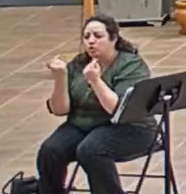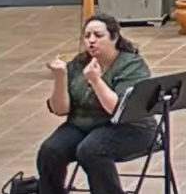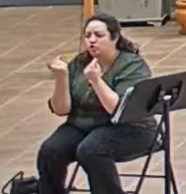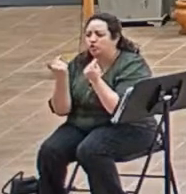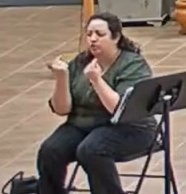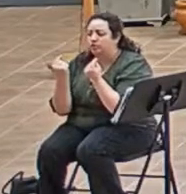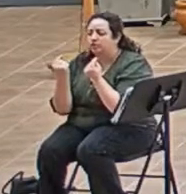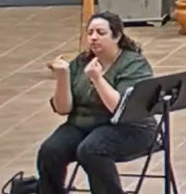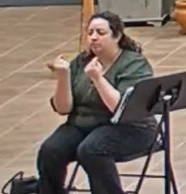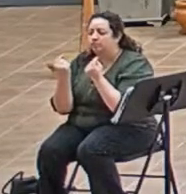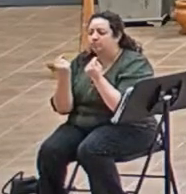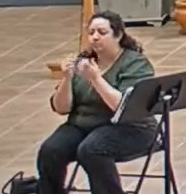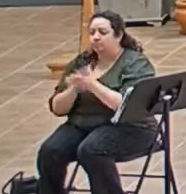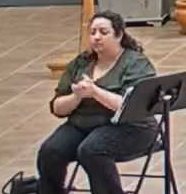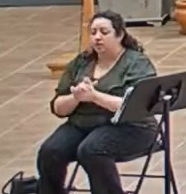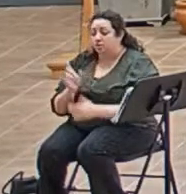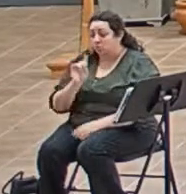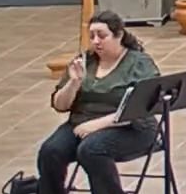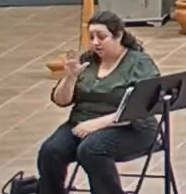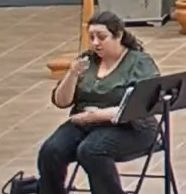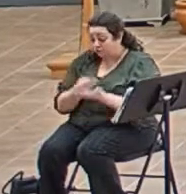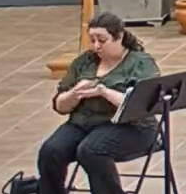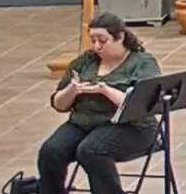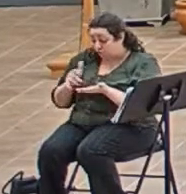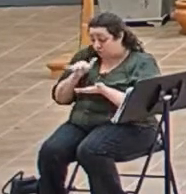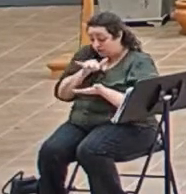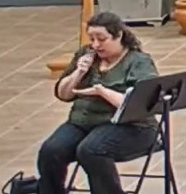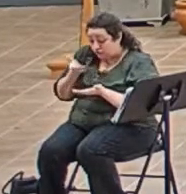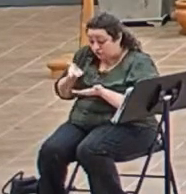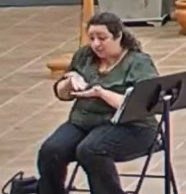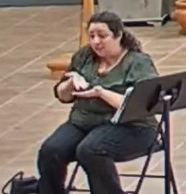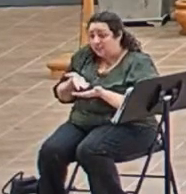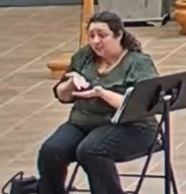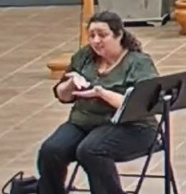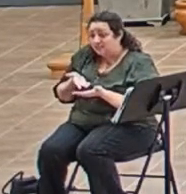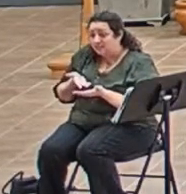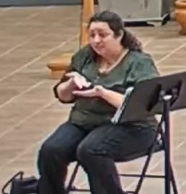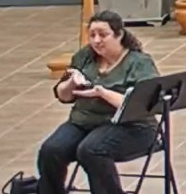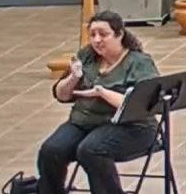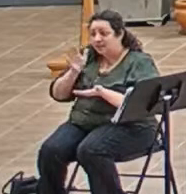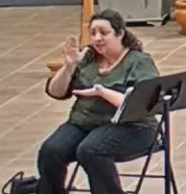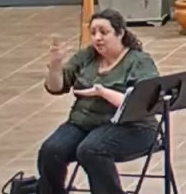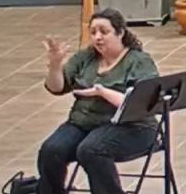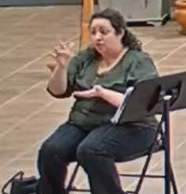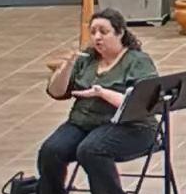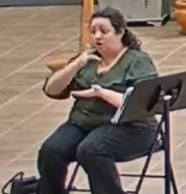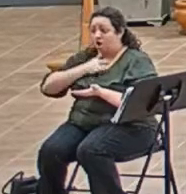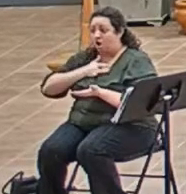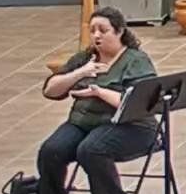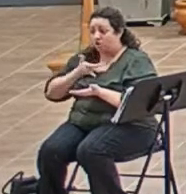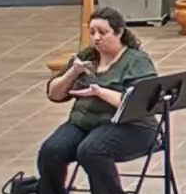treasure is, there also will your heart be.